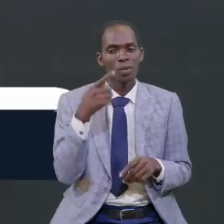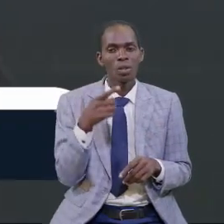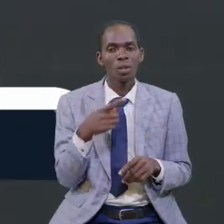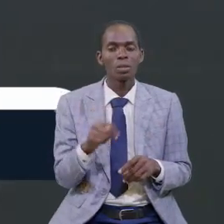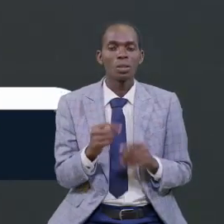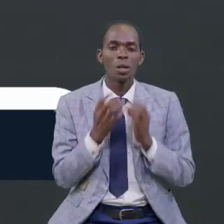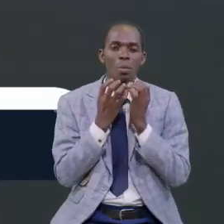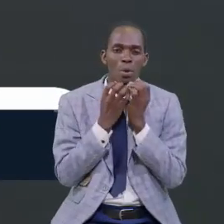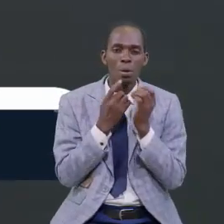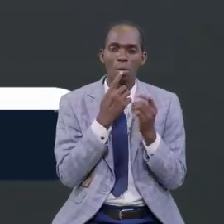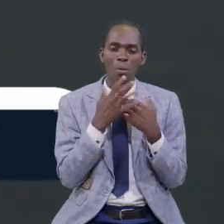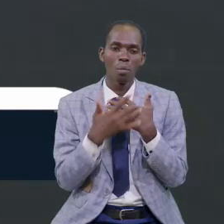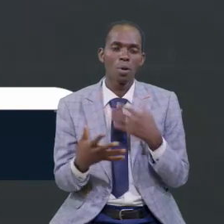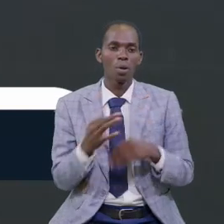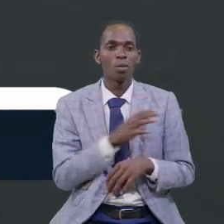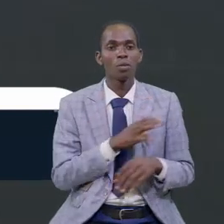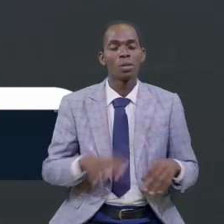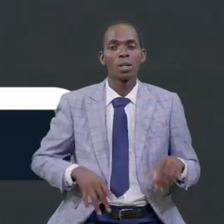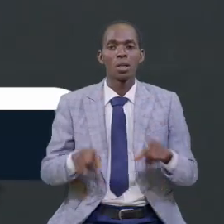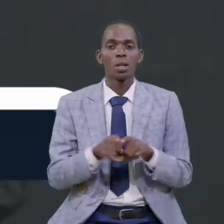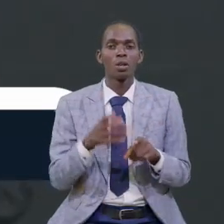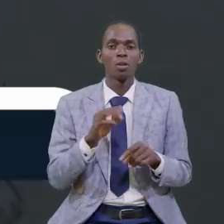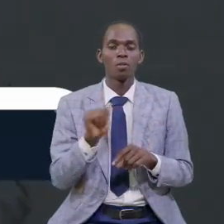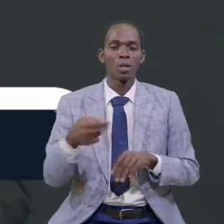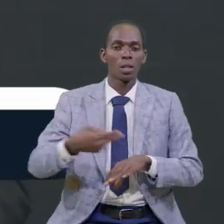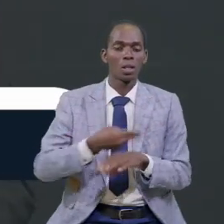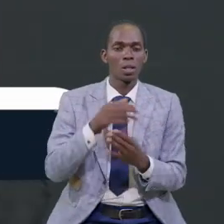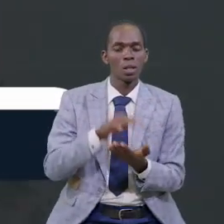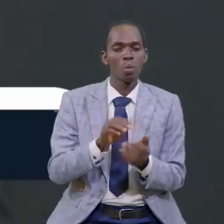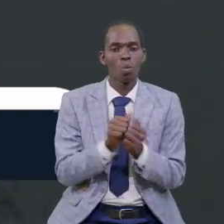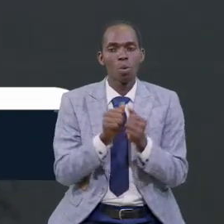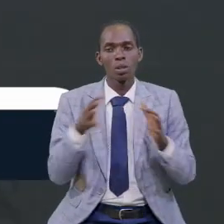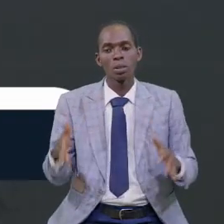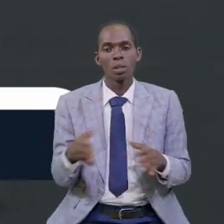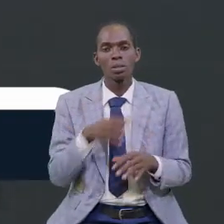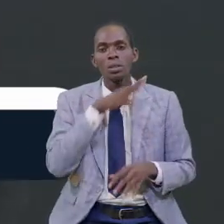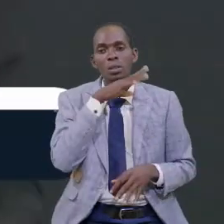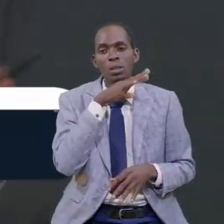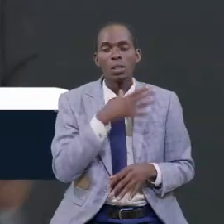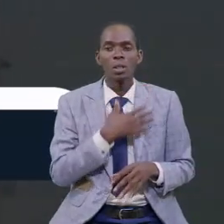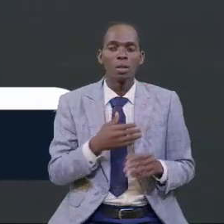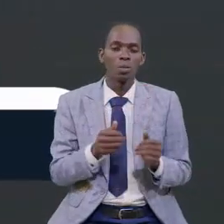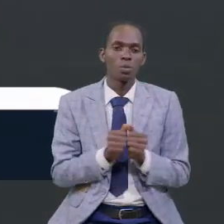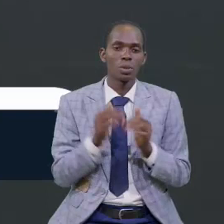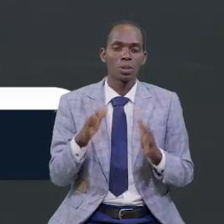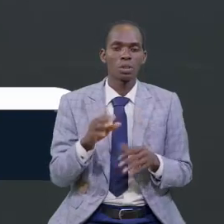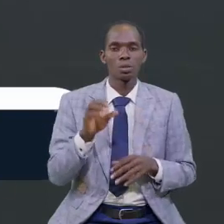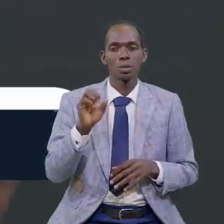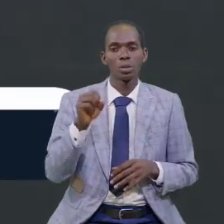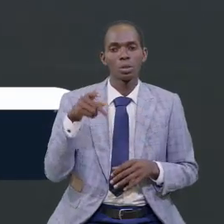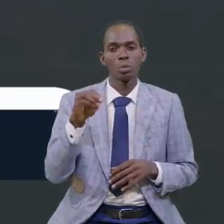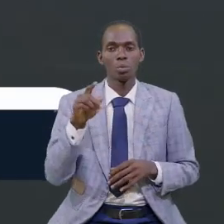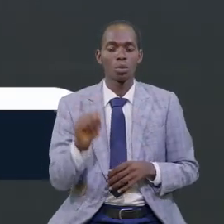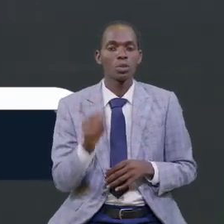Christ, as of a lamb without blemish and without spot. It tells us in 1 John